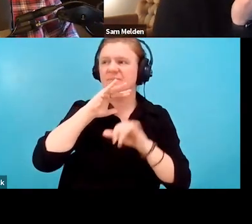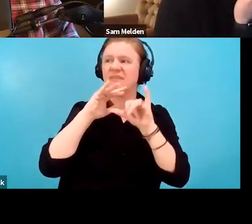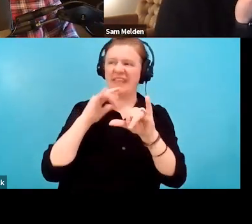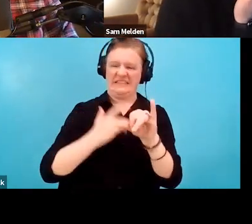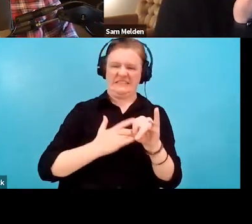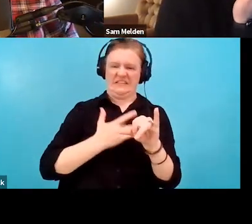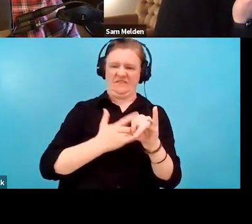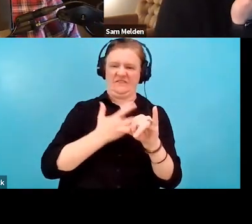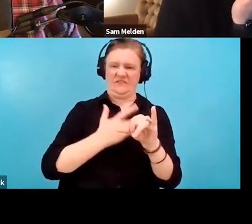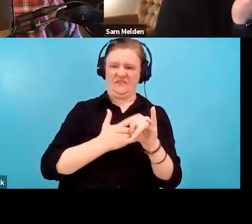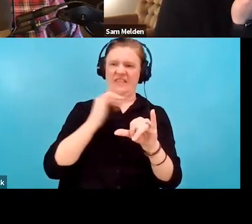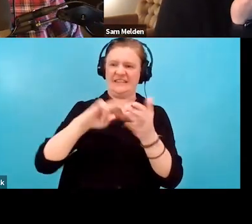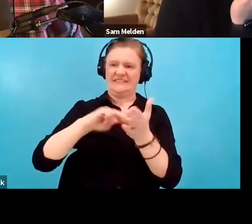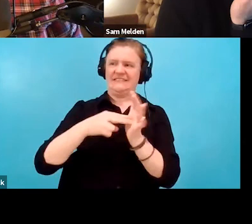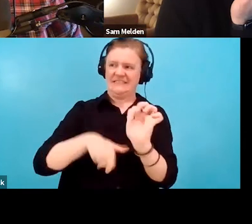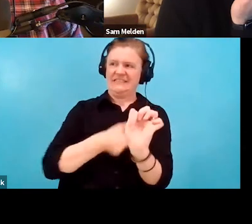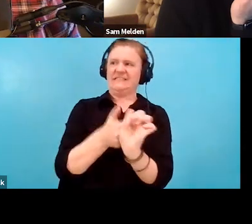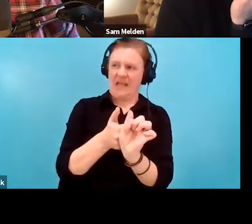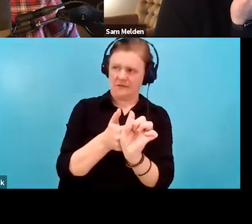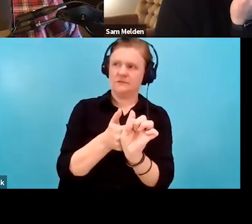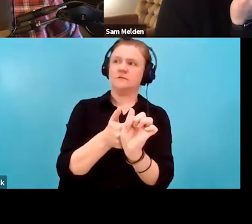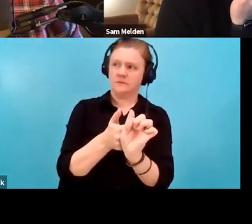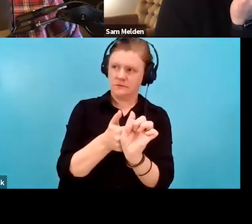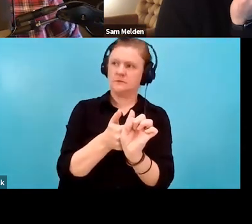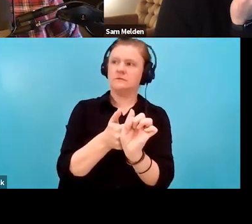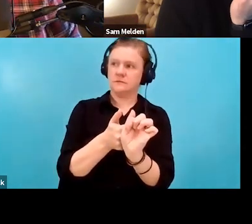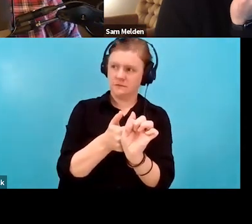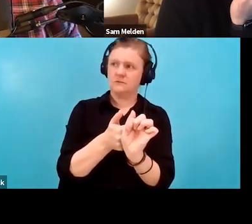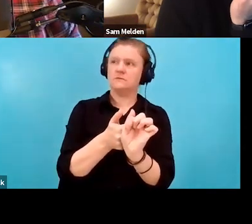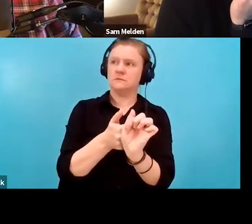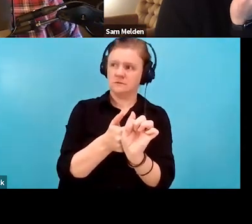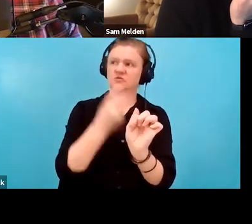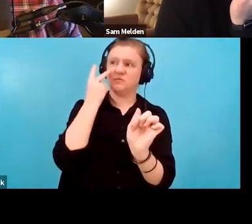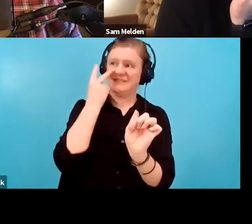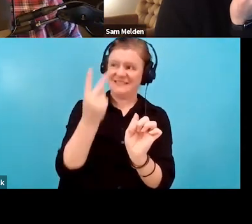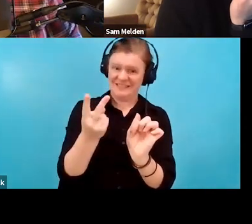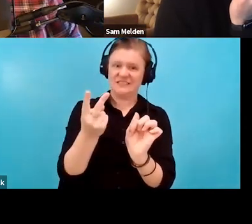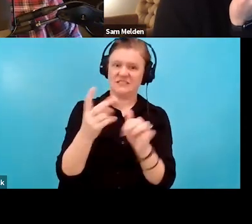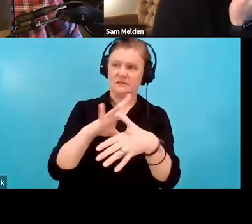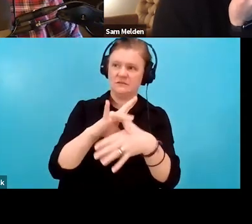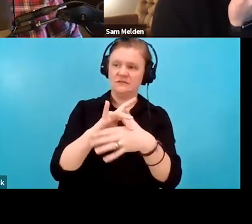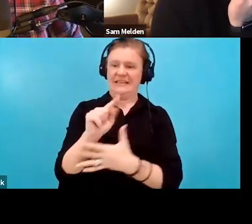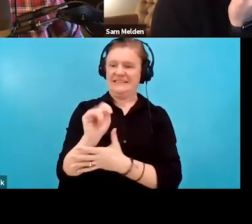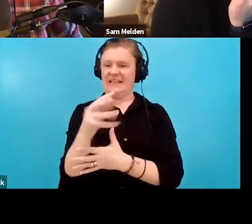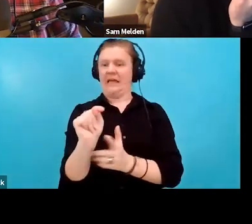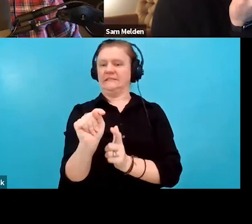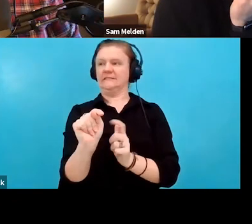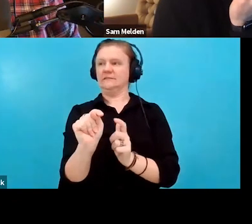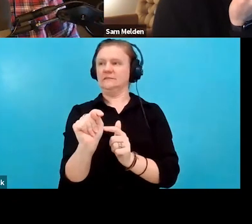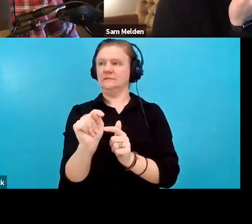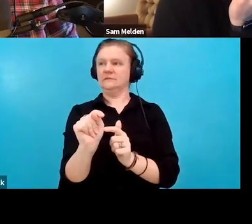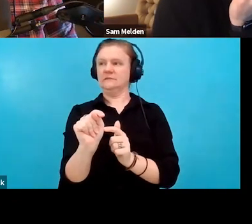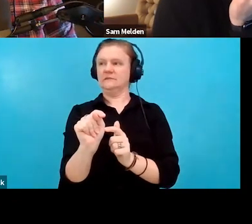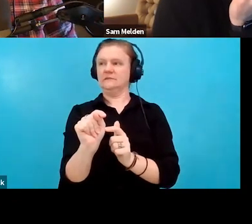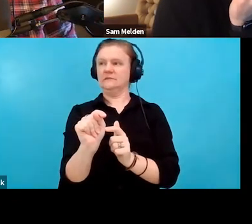and the intent and the mood of what you would see in a textual way. And there is a great hope among people